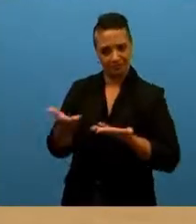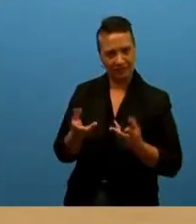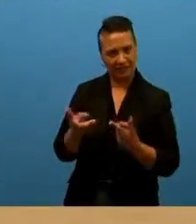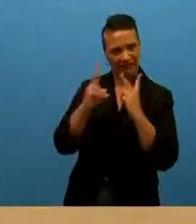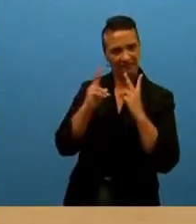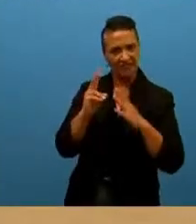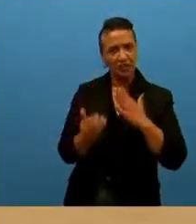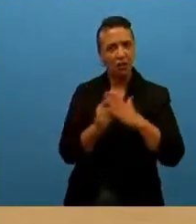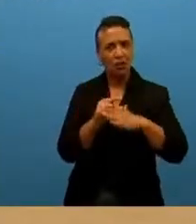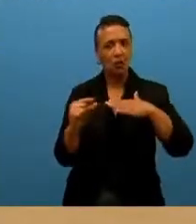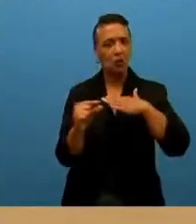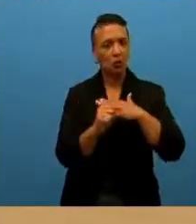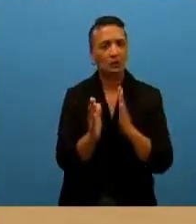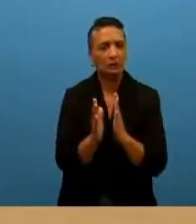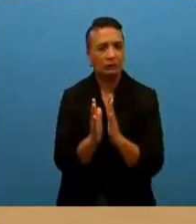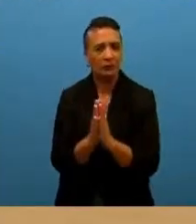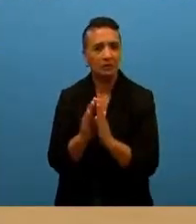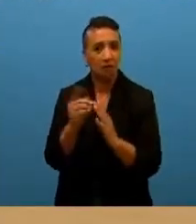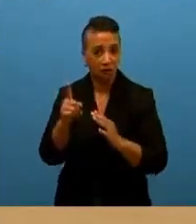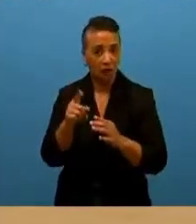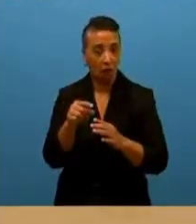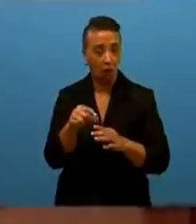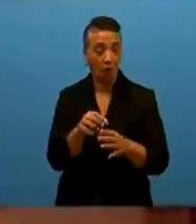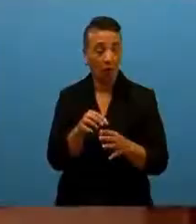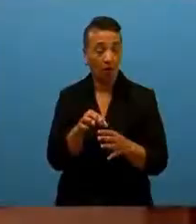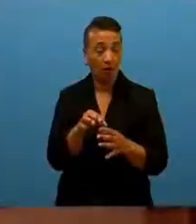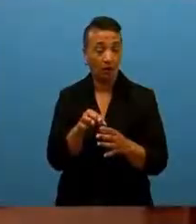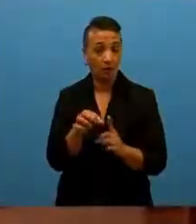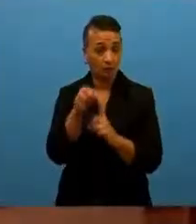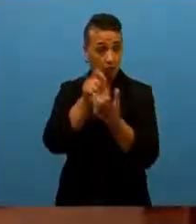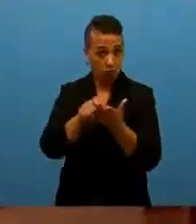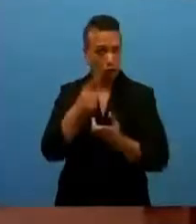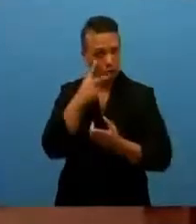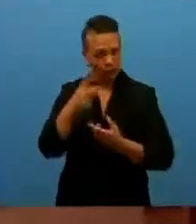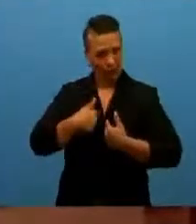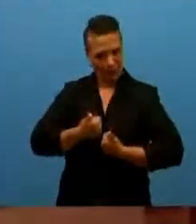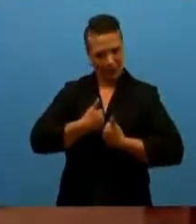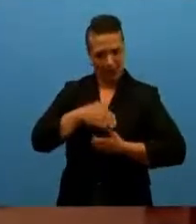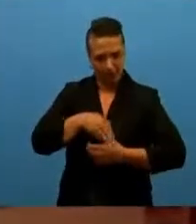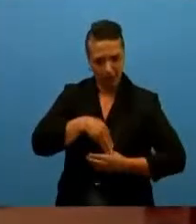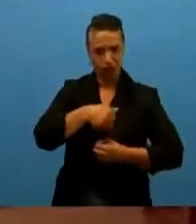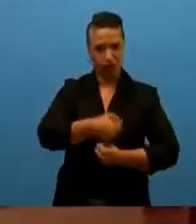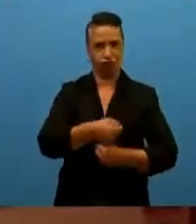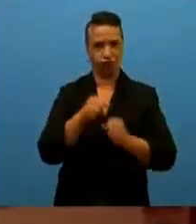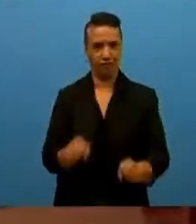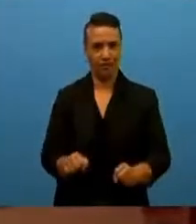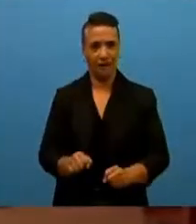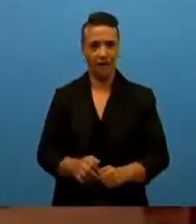well as Special Rapporteur on Indigenous rights to determine our self-determination. Thank you. Aha!